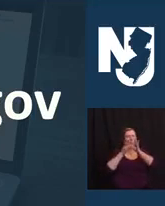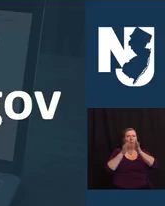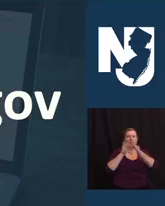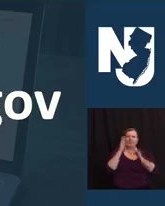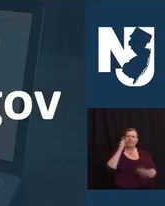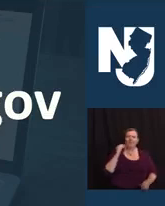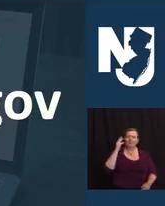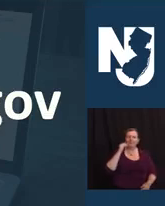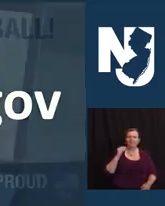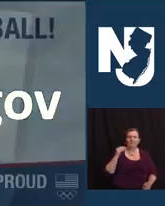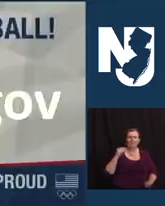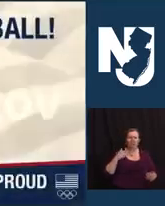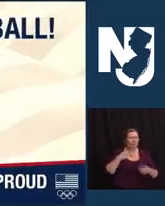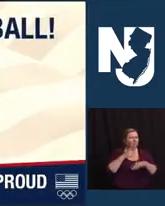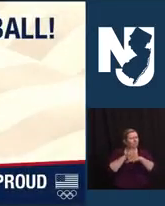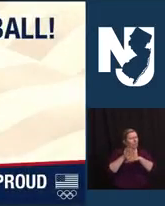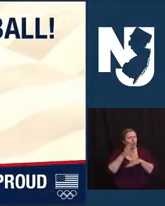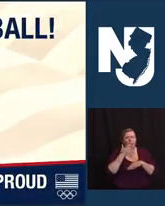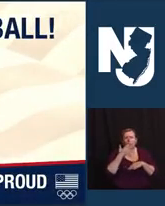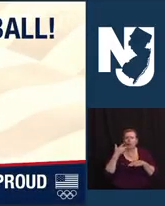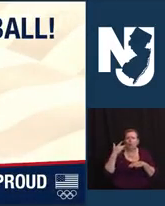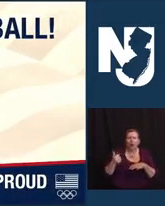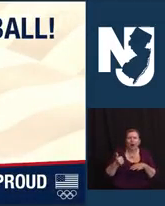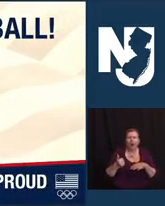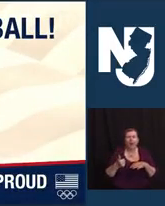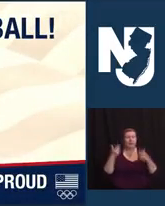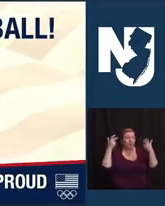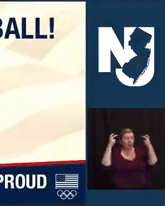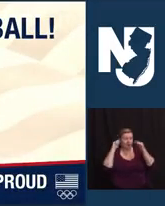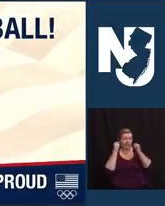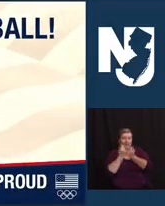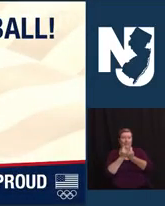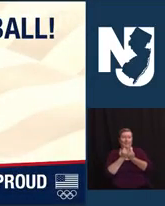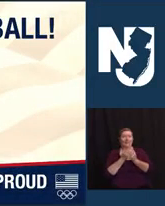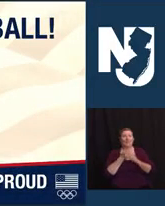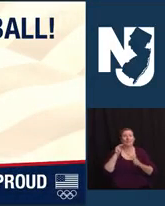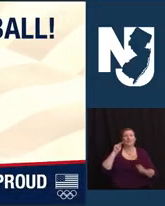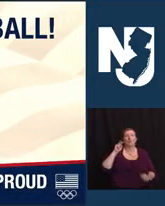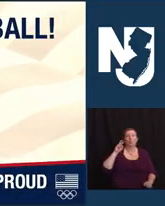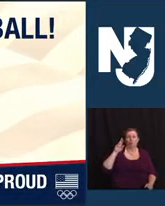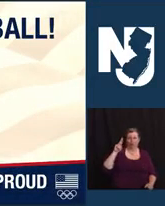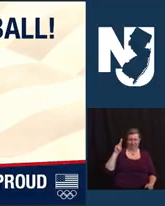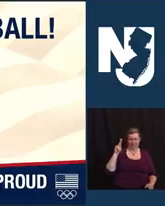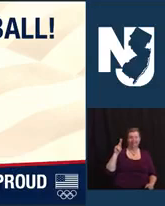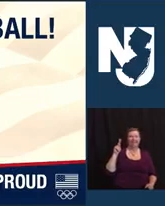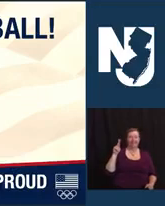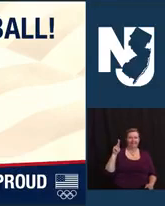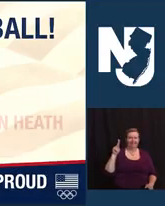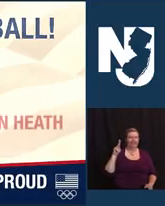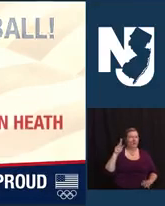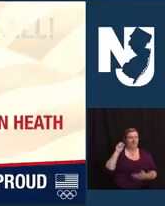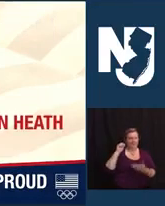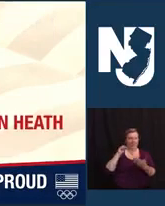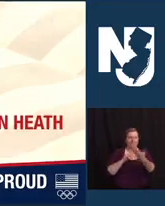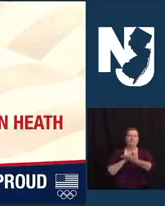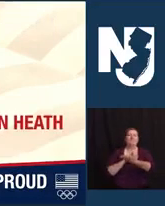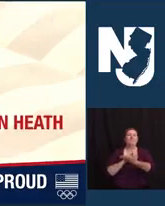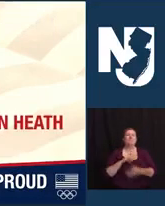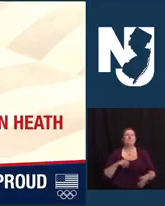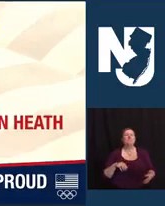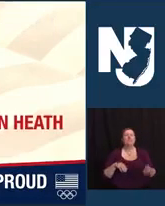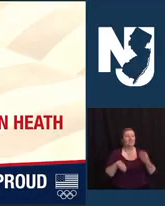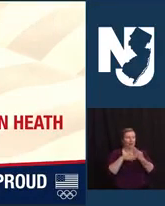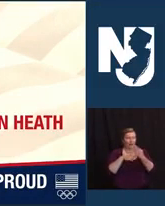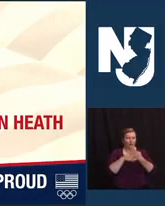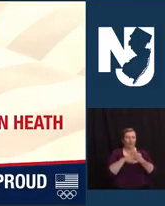very best. On the men's basketball team, Newark's Bam Adebayo. In women's soccer, a